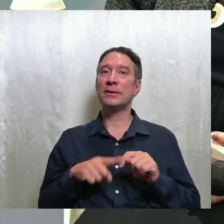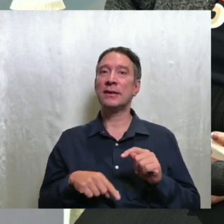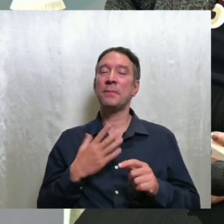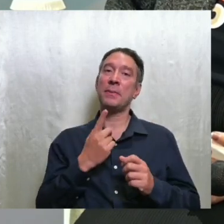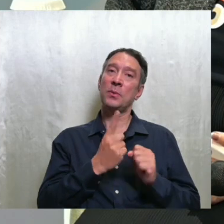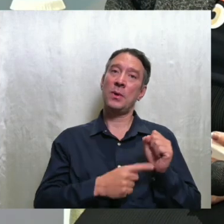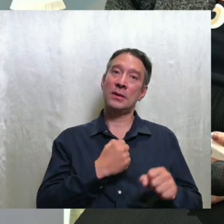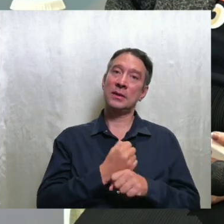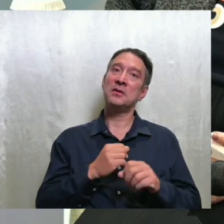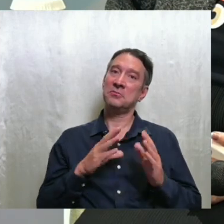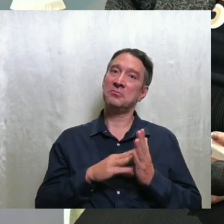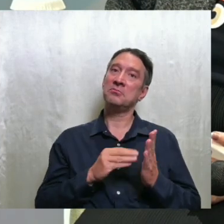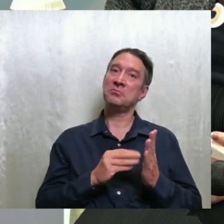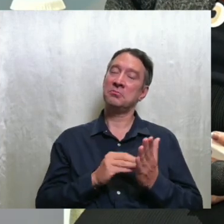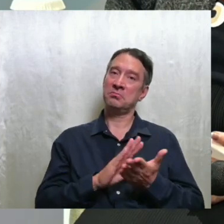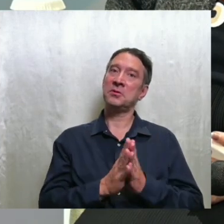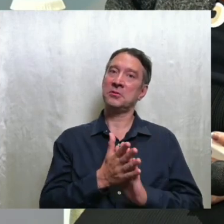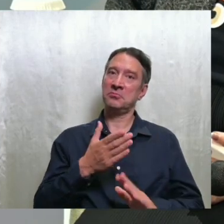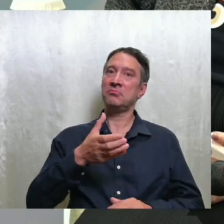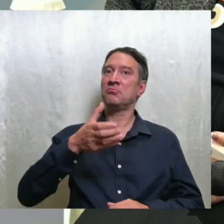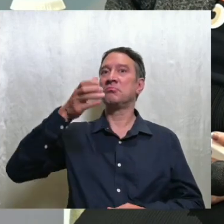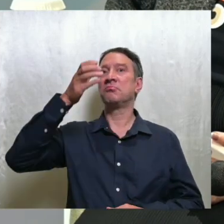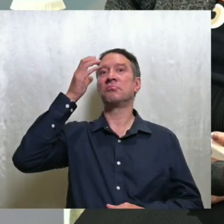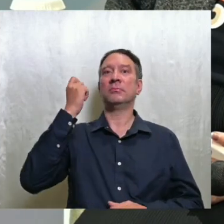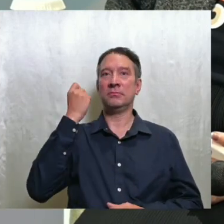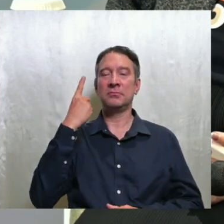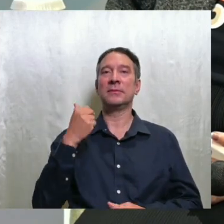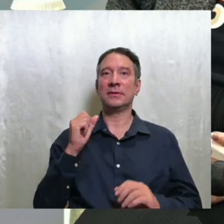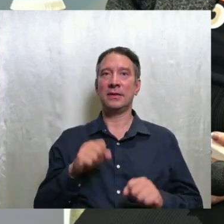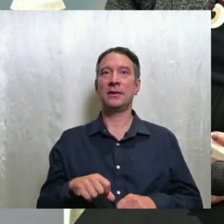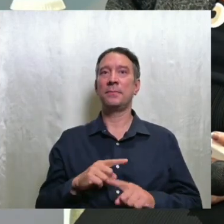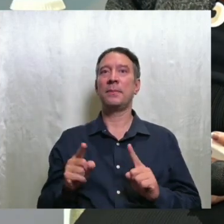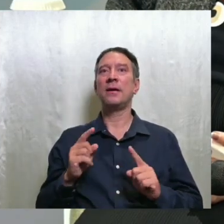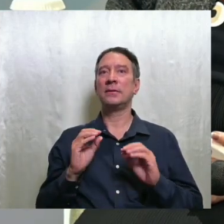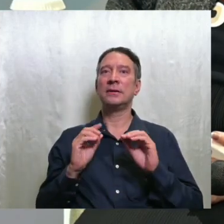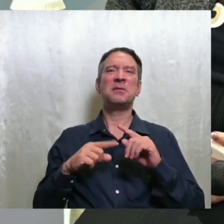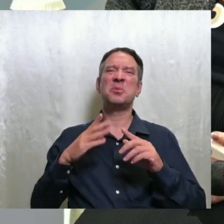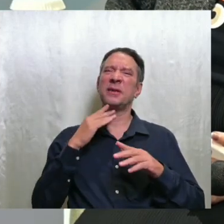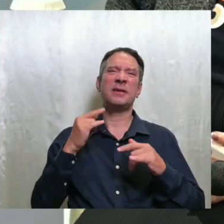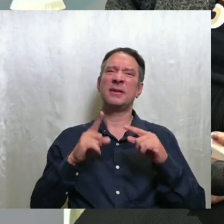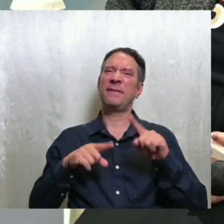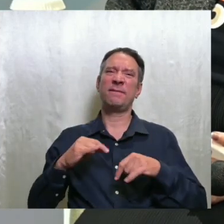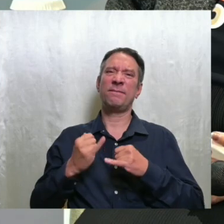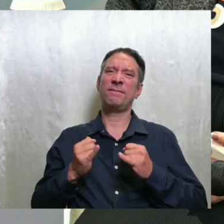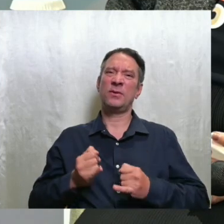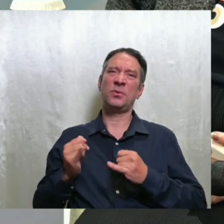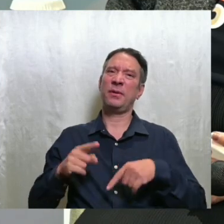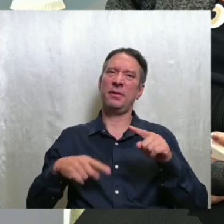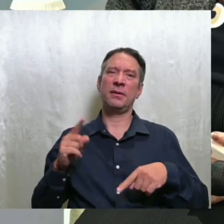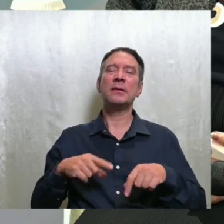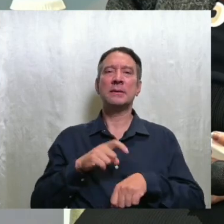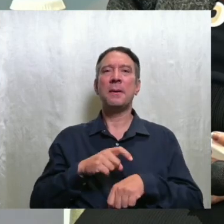to become a digital native, to bring that change into the classroom. And that's what we are